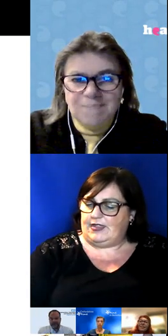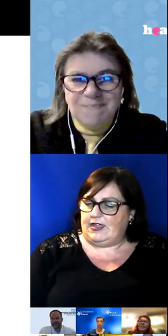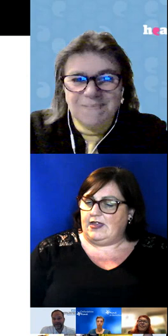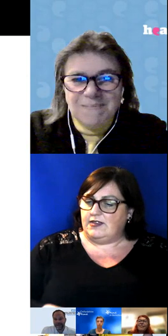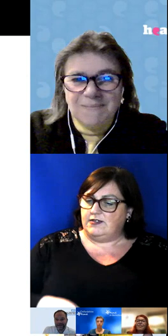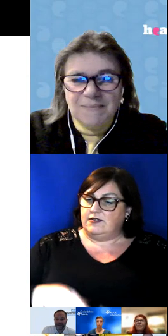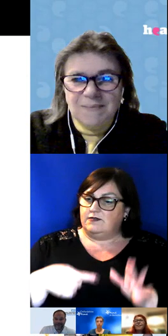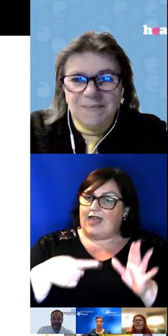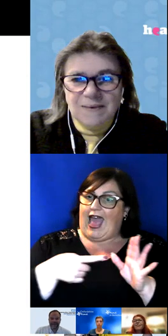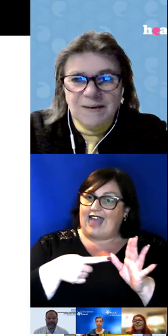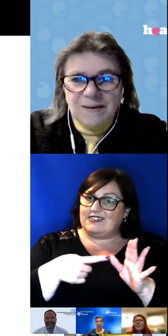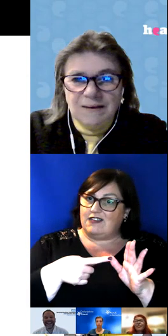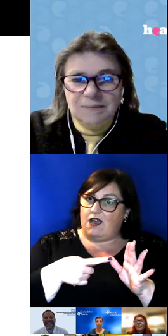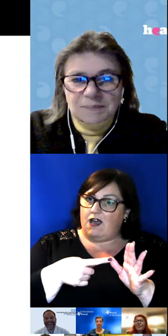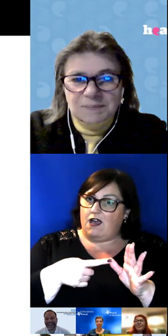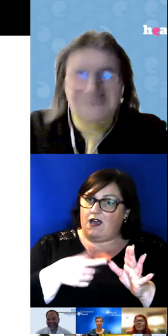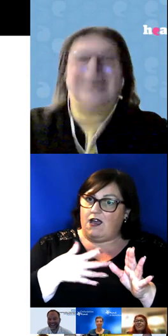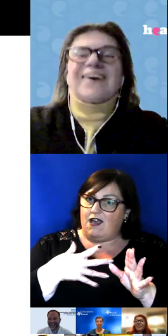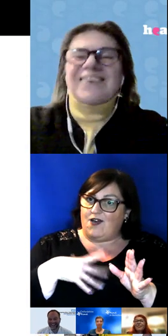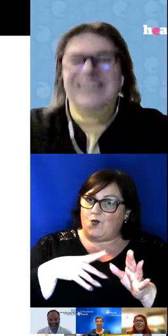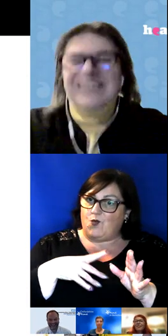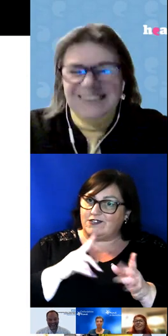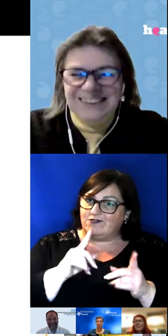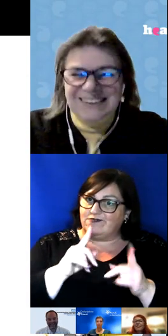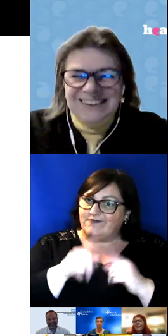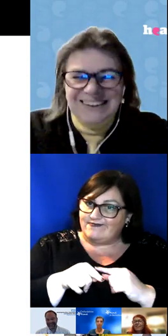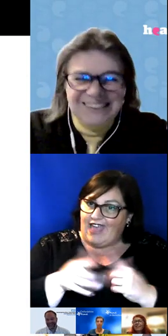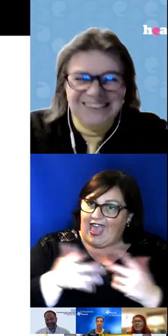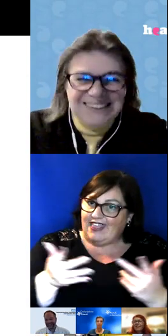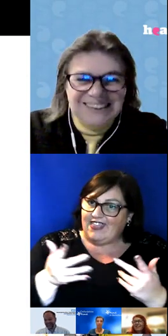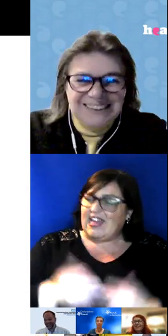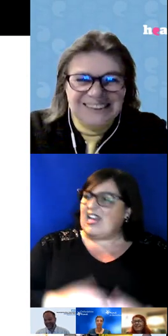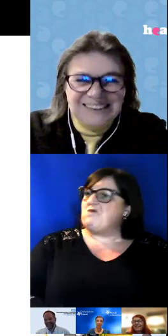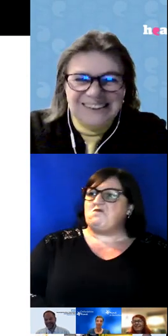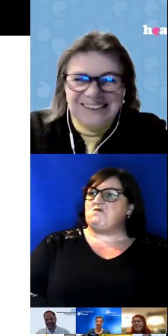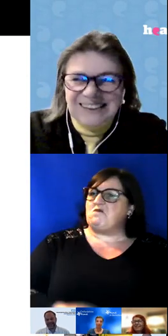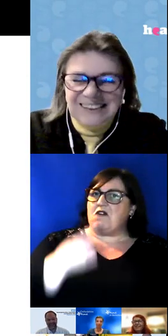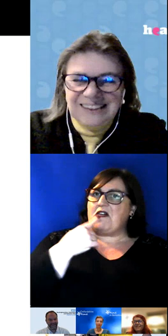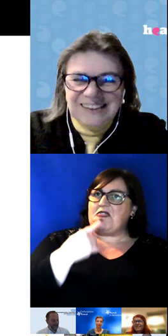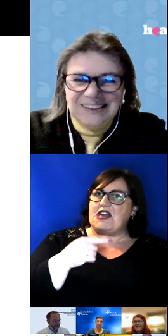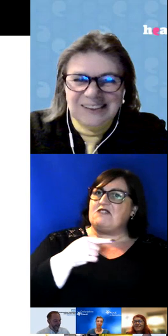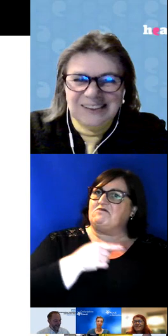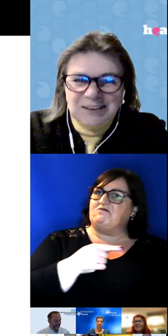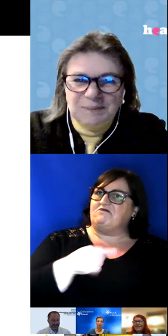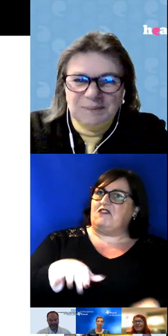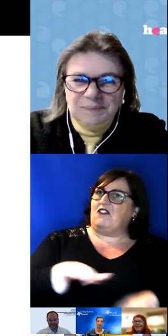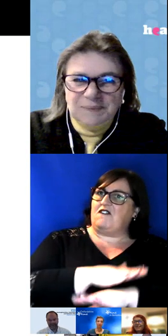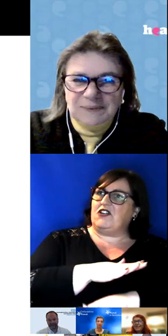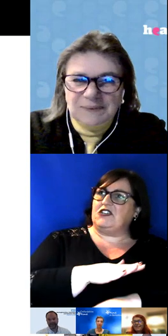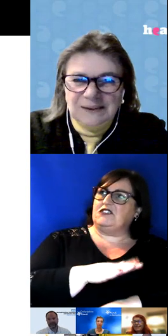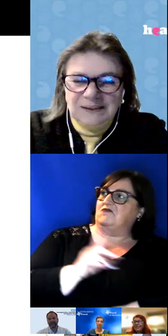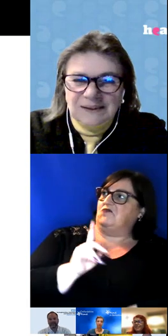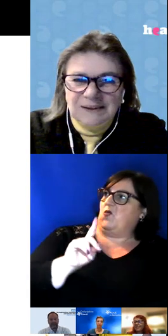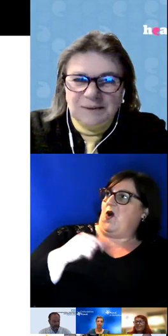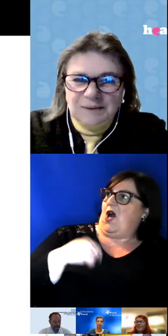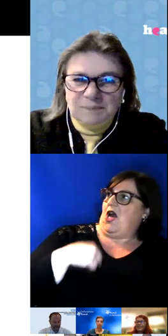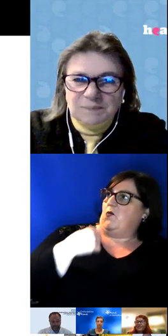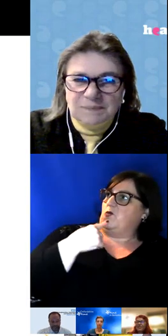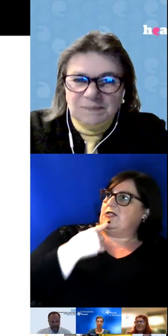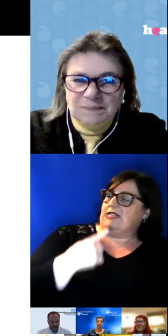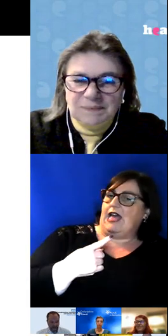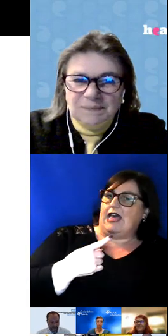As Dan was speaking, it covered most of the elements that I was going to raise. The community profile that we're doing, which is all about actually